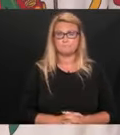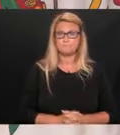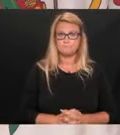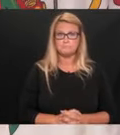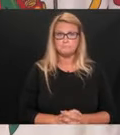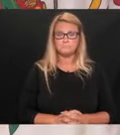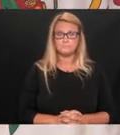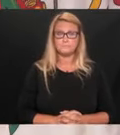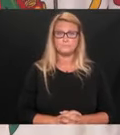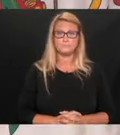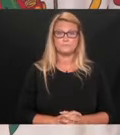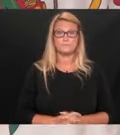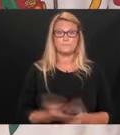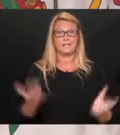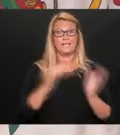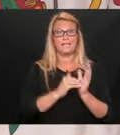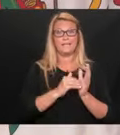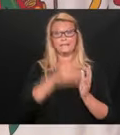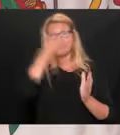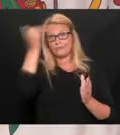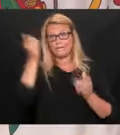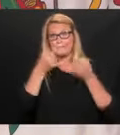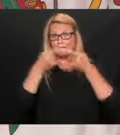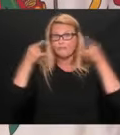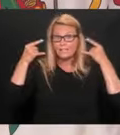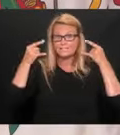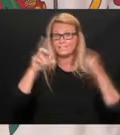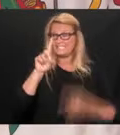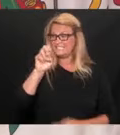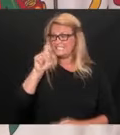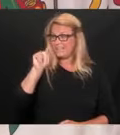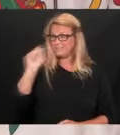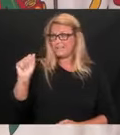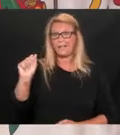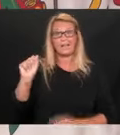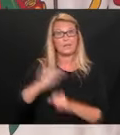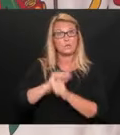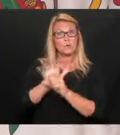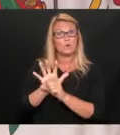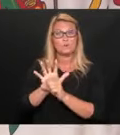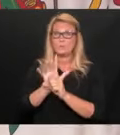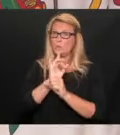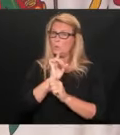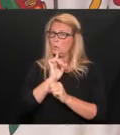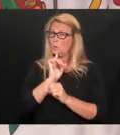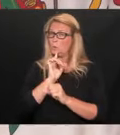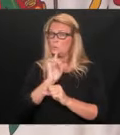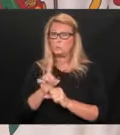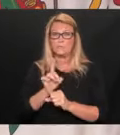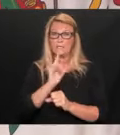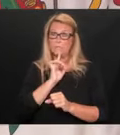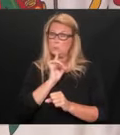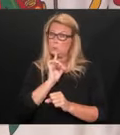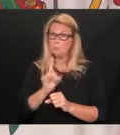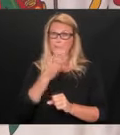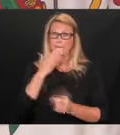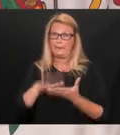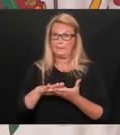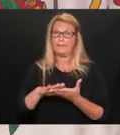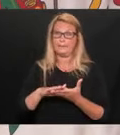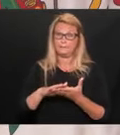I tell you again about your face coverings and everything. This Delta variant still continues to raise an ugly, ugly head.